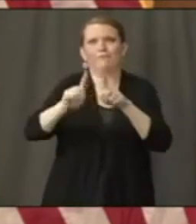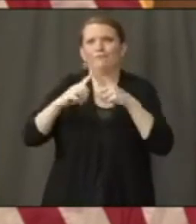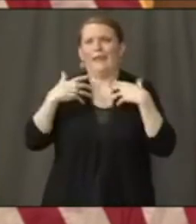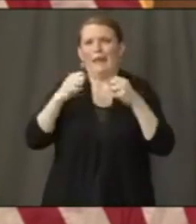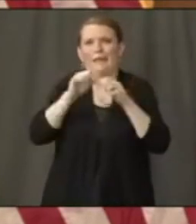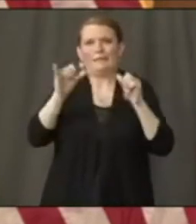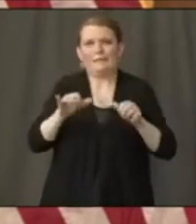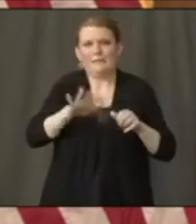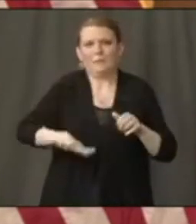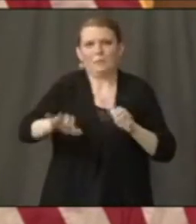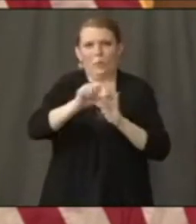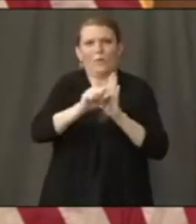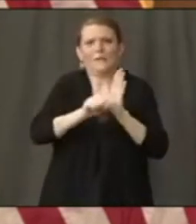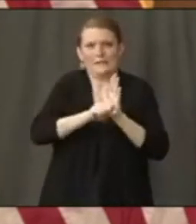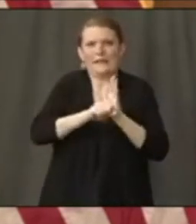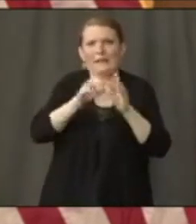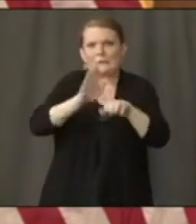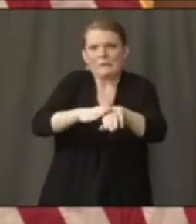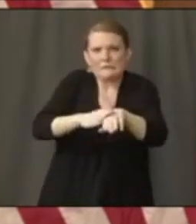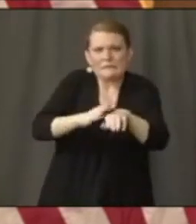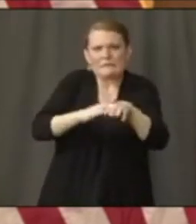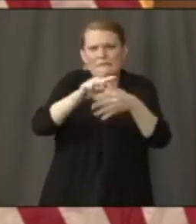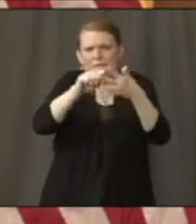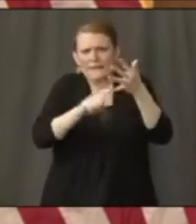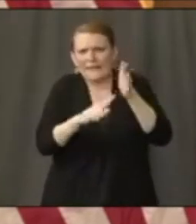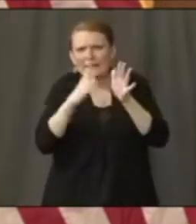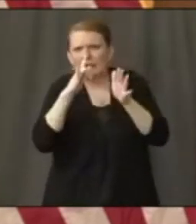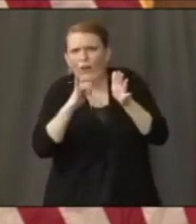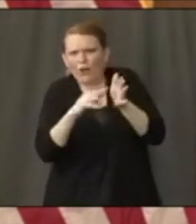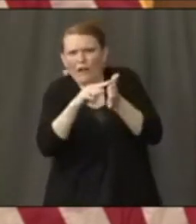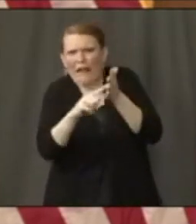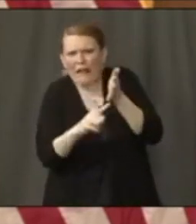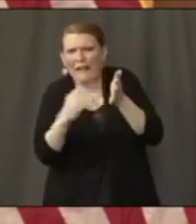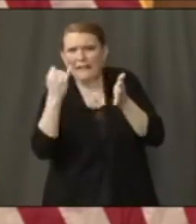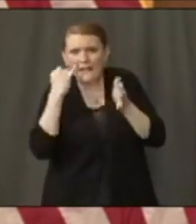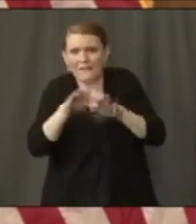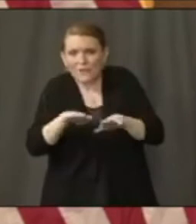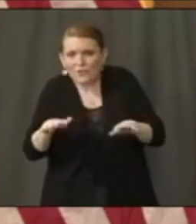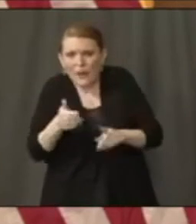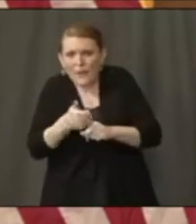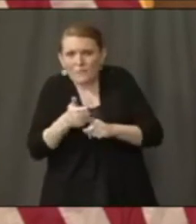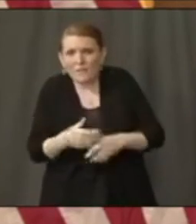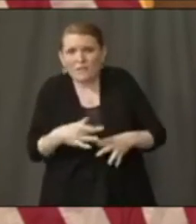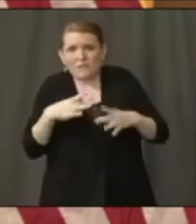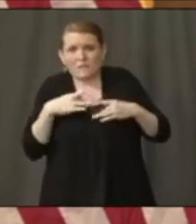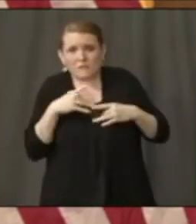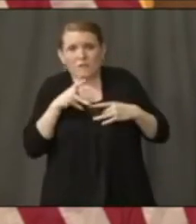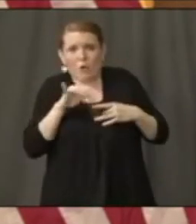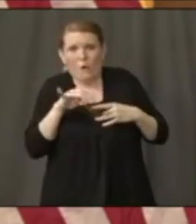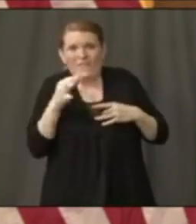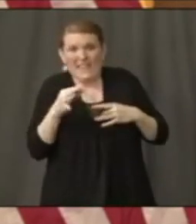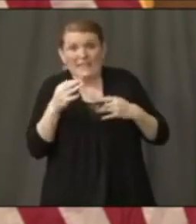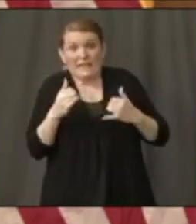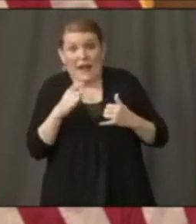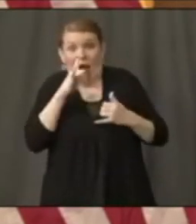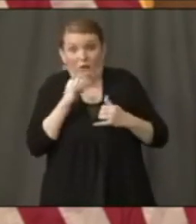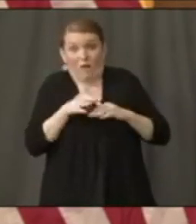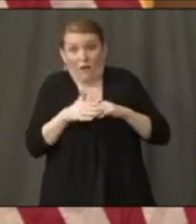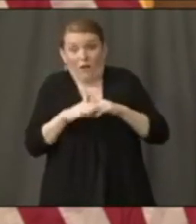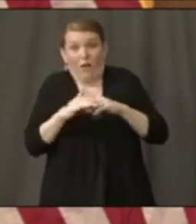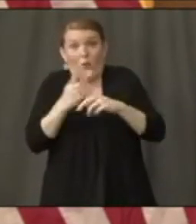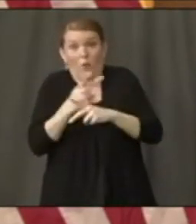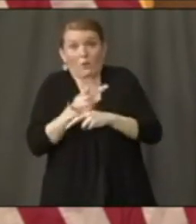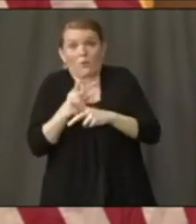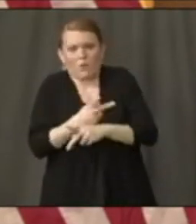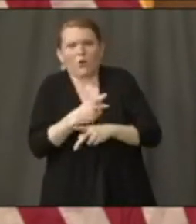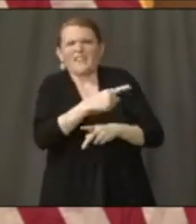these cases are occurring in their facilities or if they have cases, so we can be able to track it and handle it accordingly and work with not